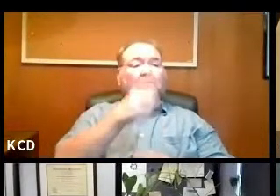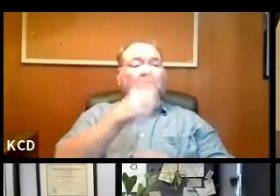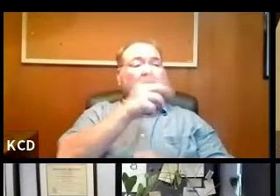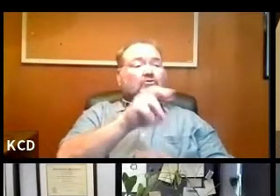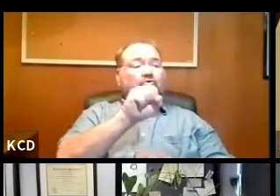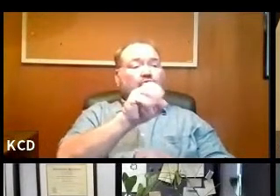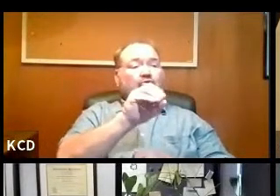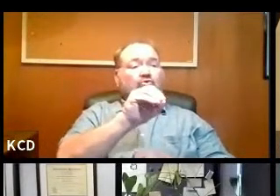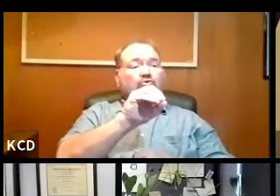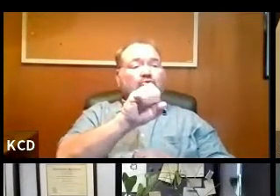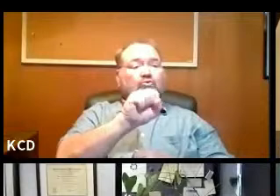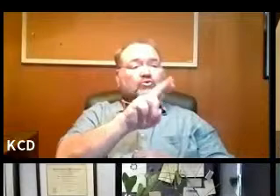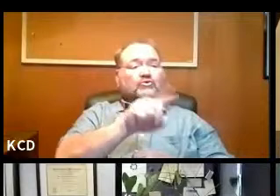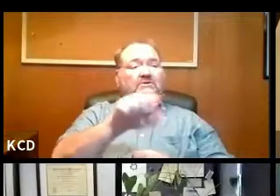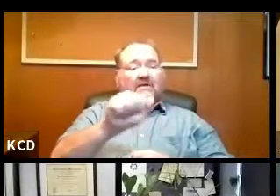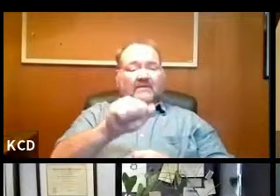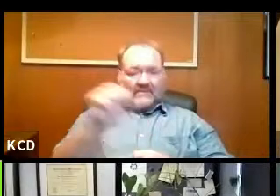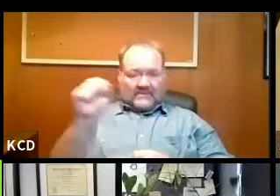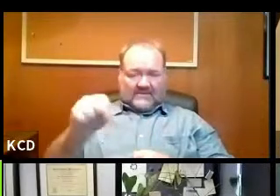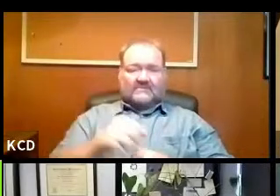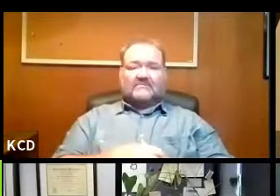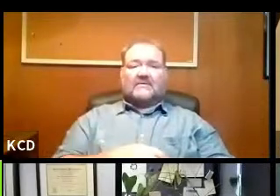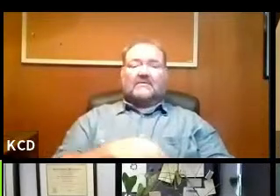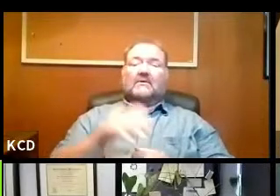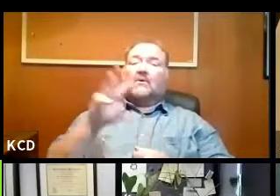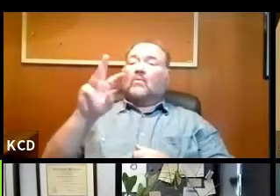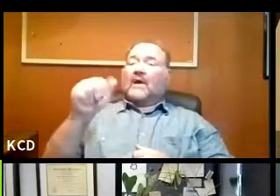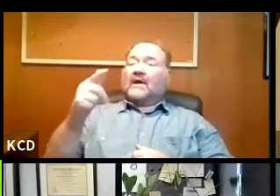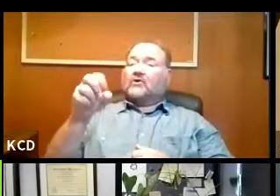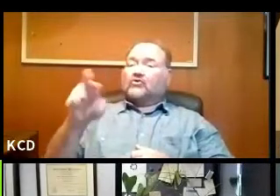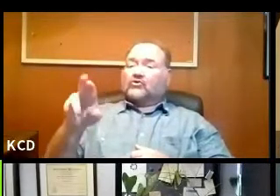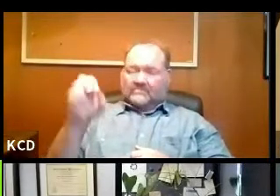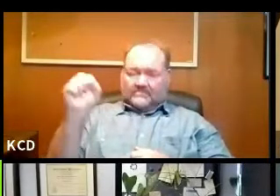Yes. Ms. Wagner, Yes.